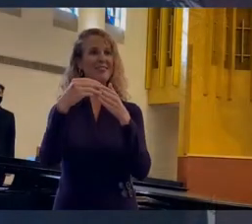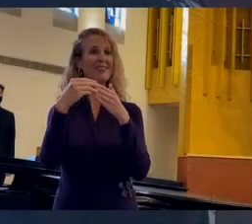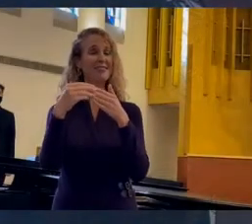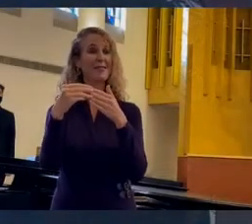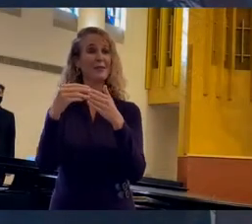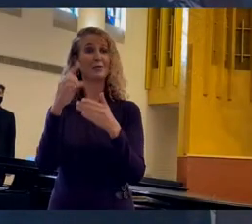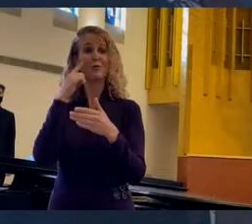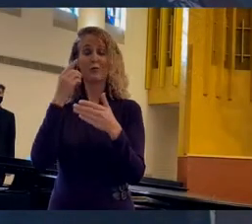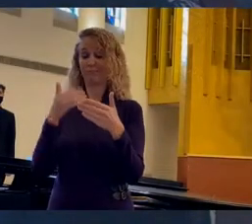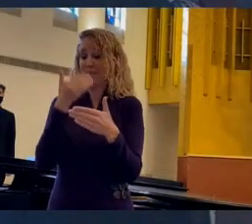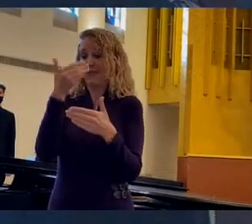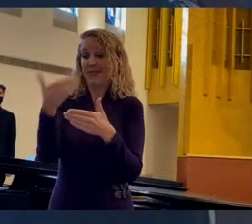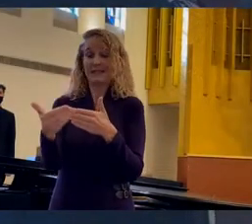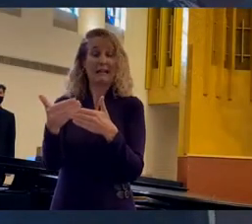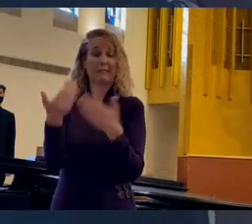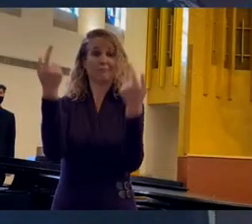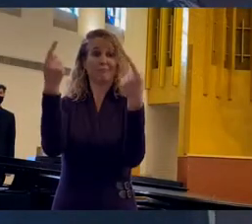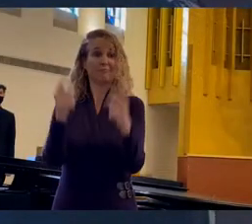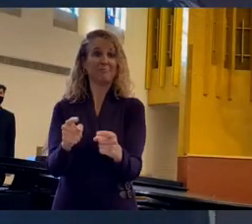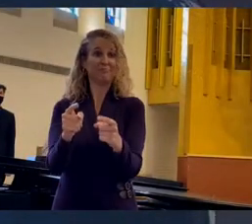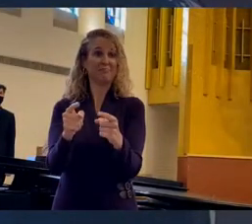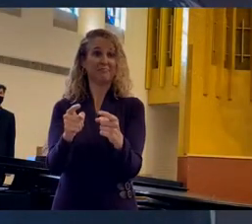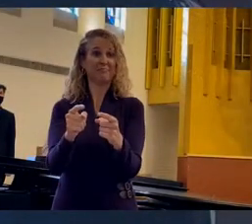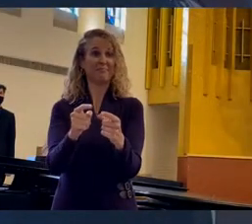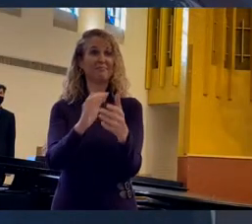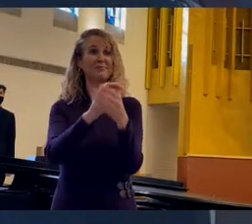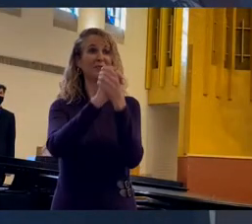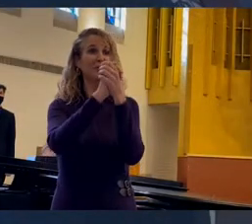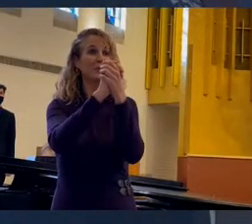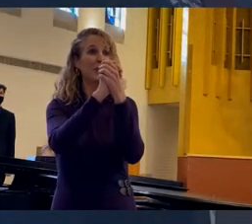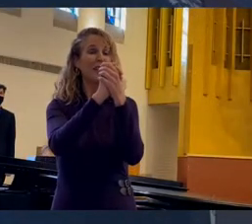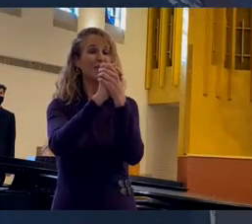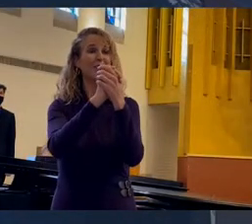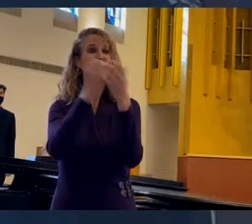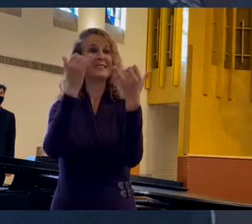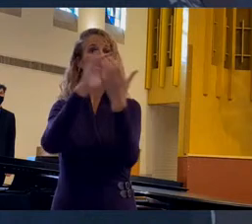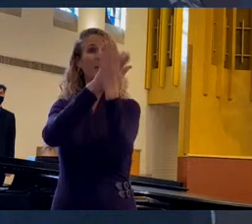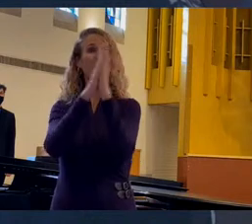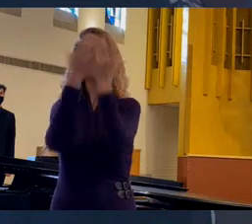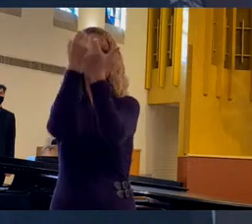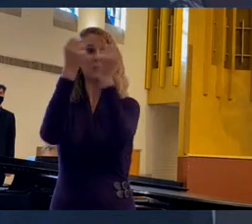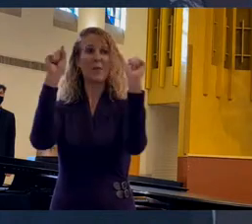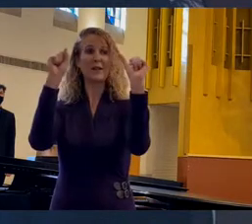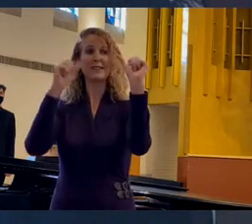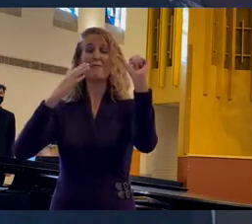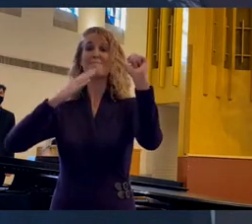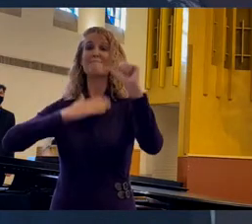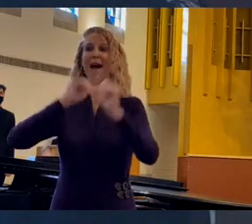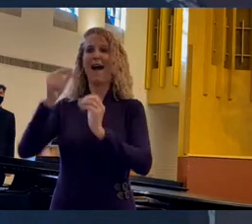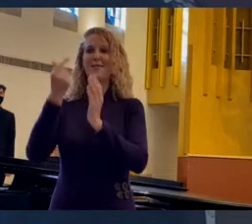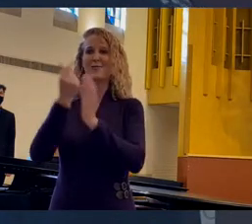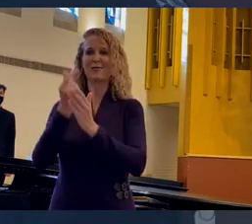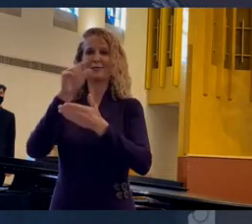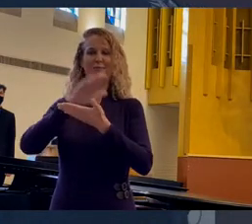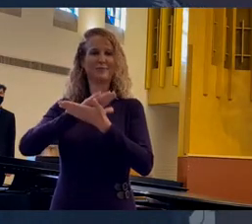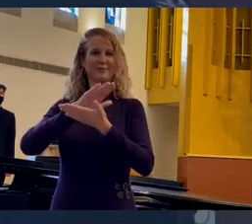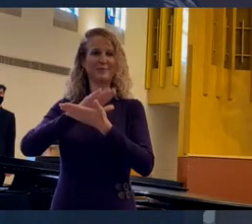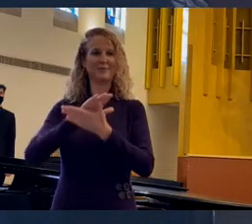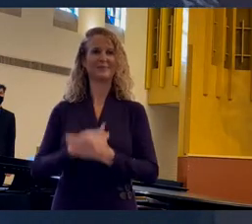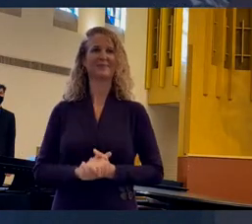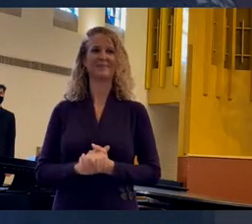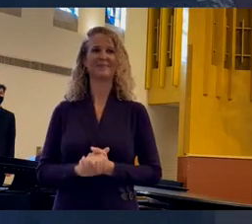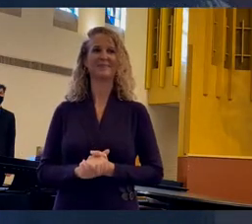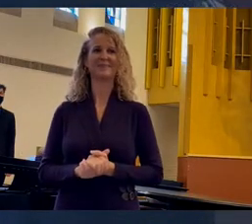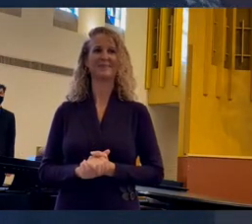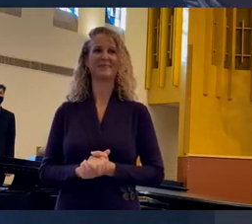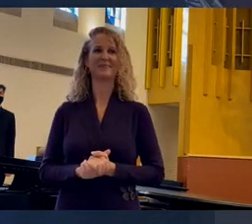University through the next phase of its history. Congratulations on becoming president of my alma mater.